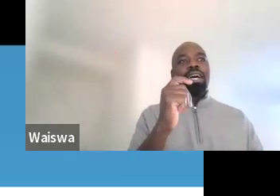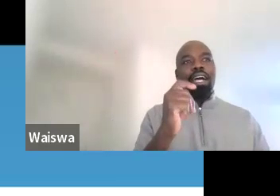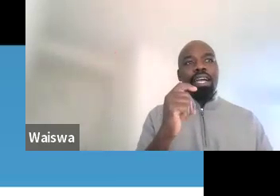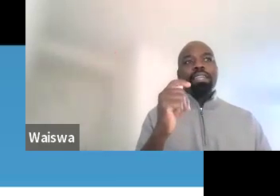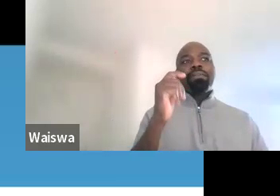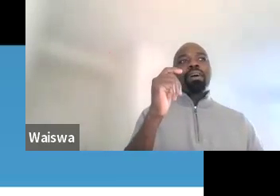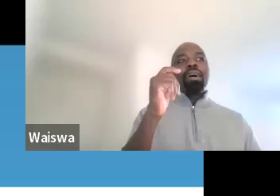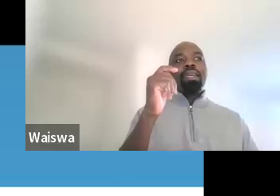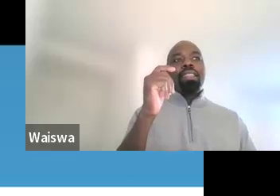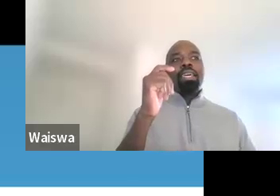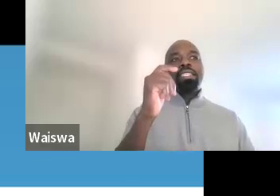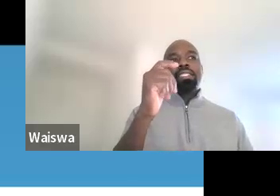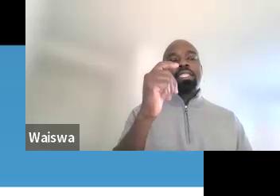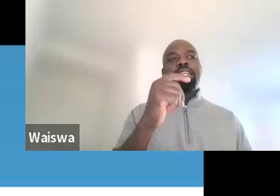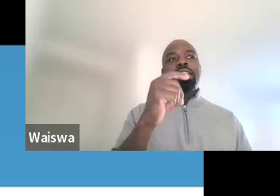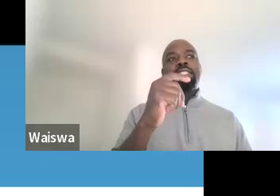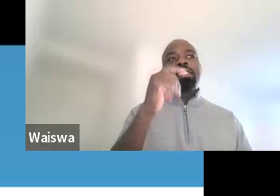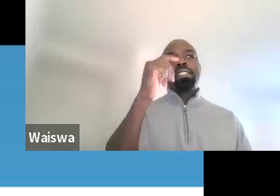that they